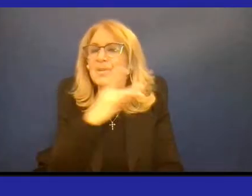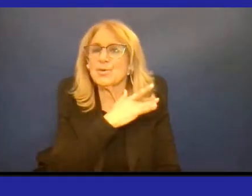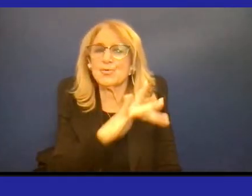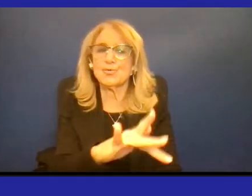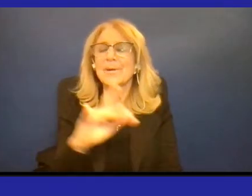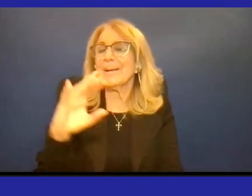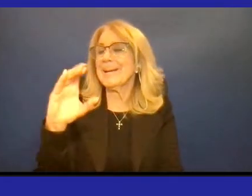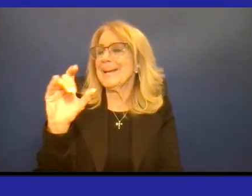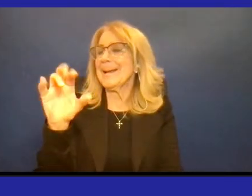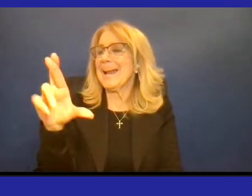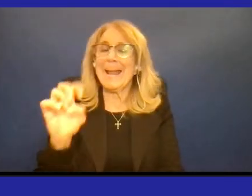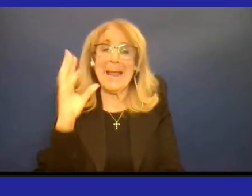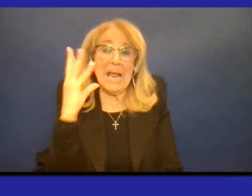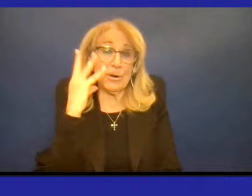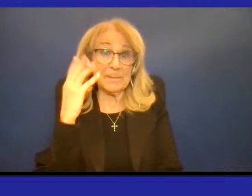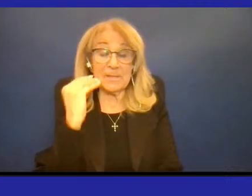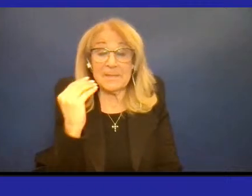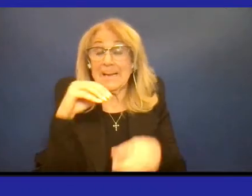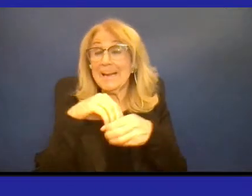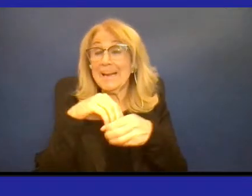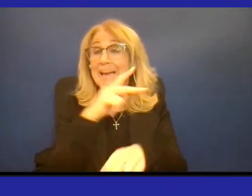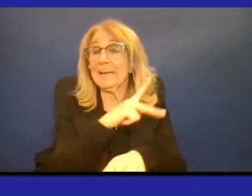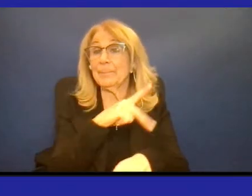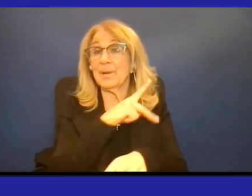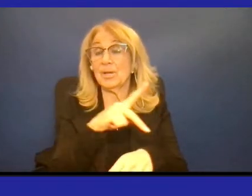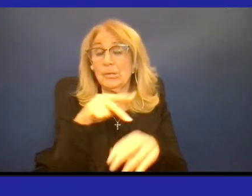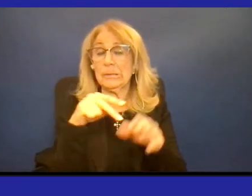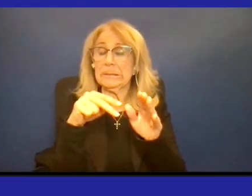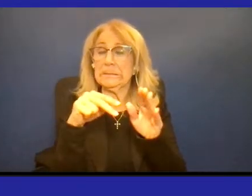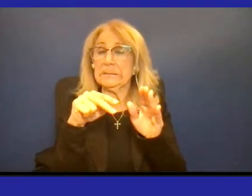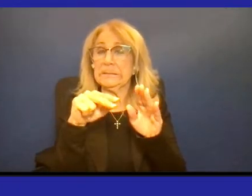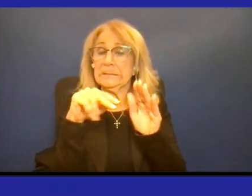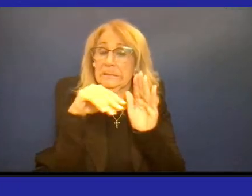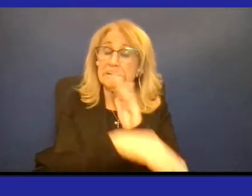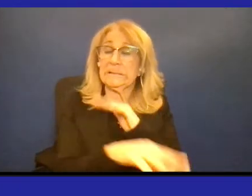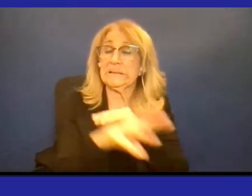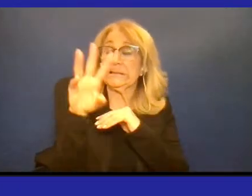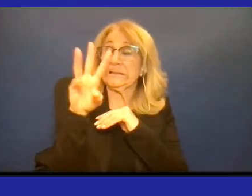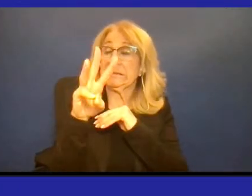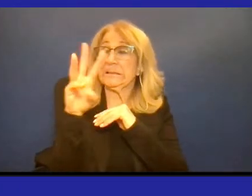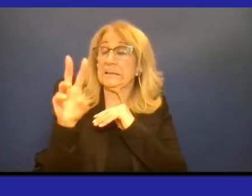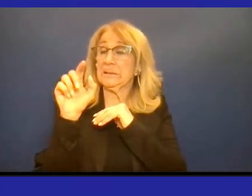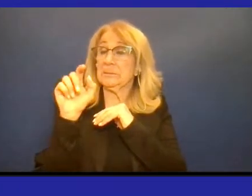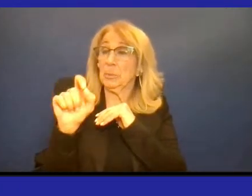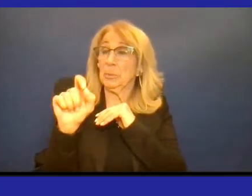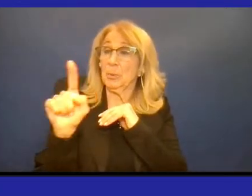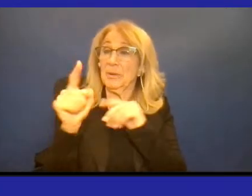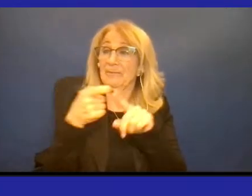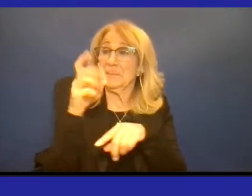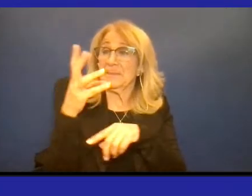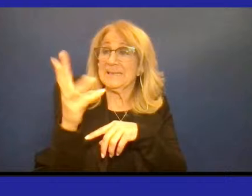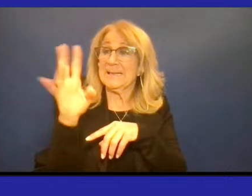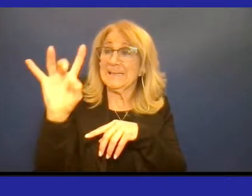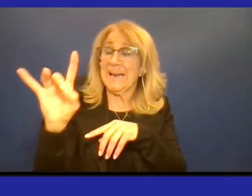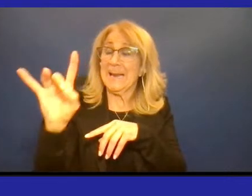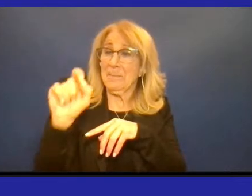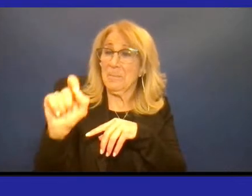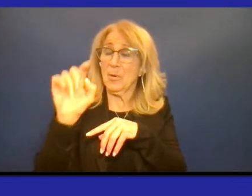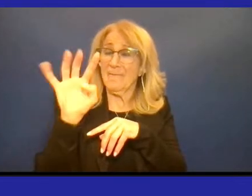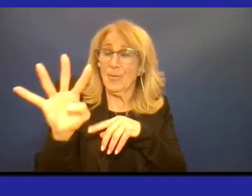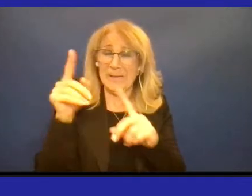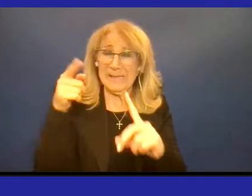experience, inpatient care overall rating dropped to 66.1 from 68.4. The target is